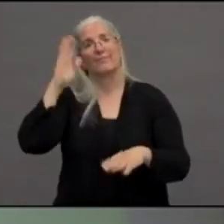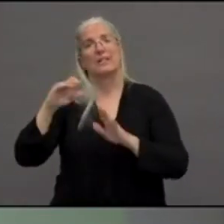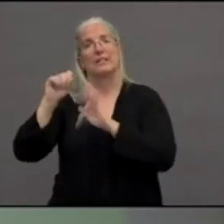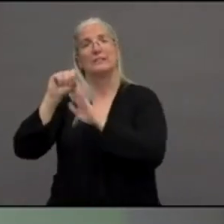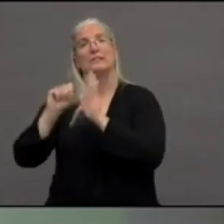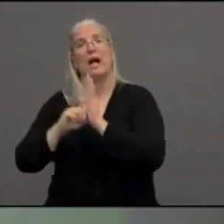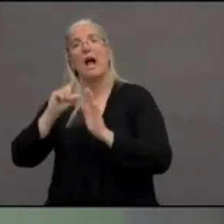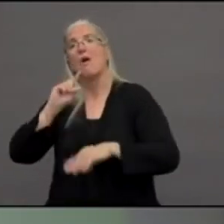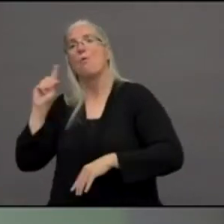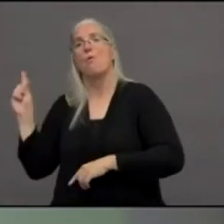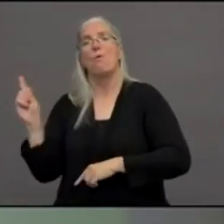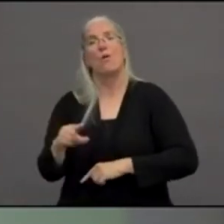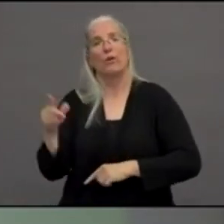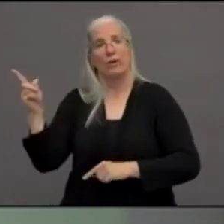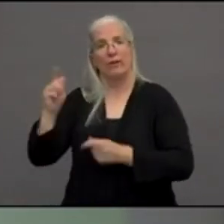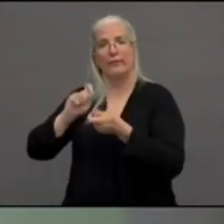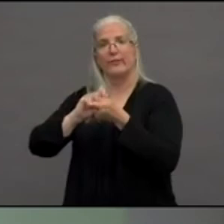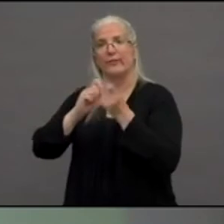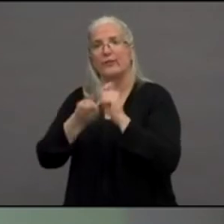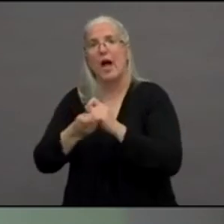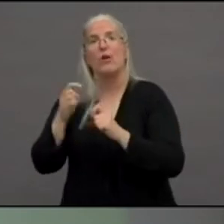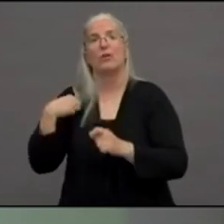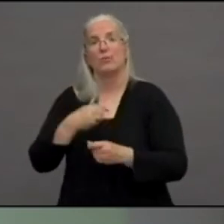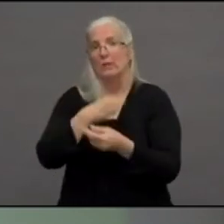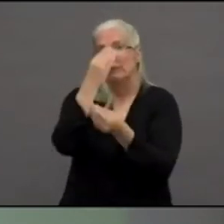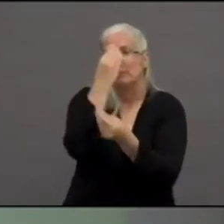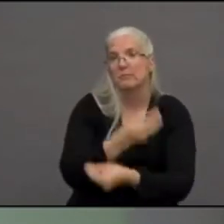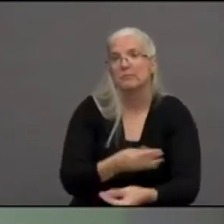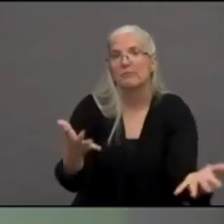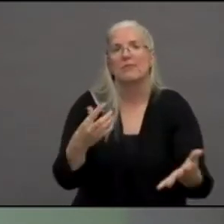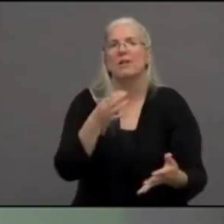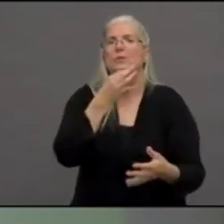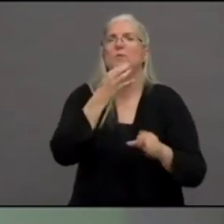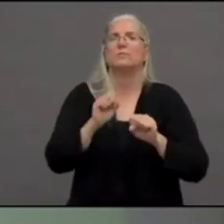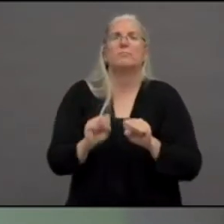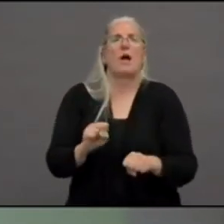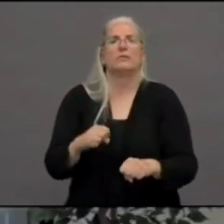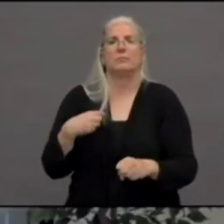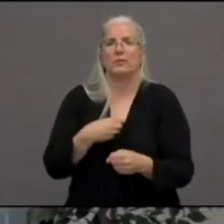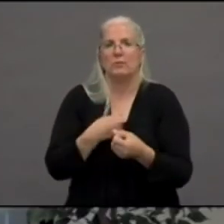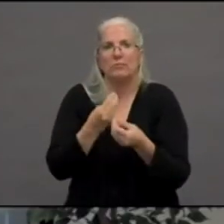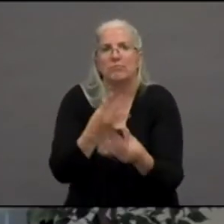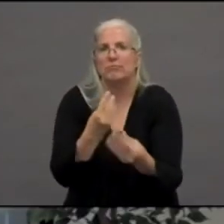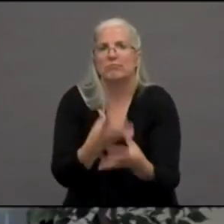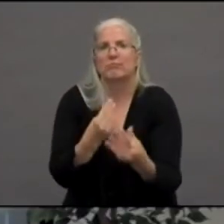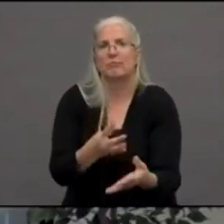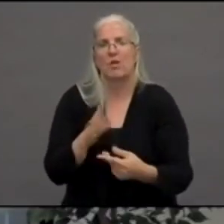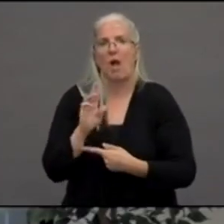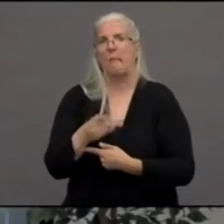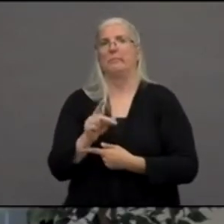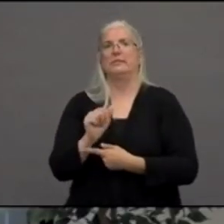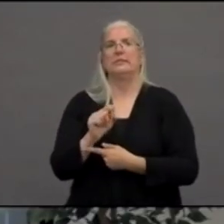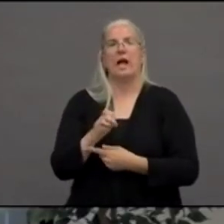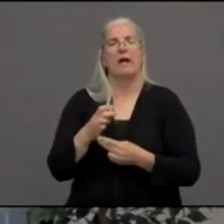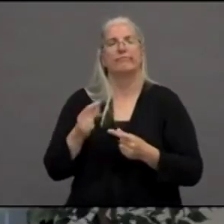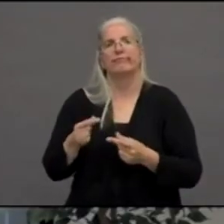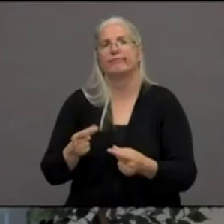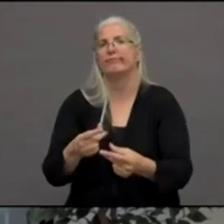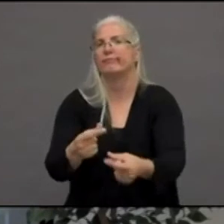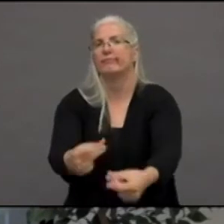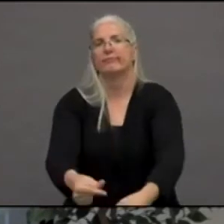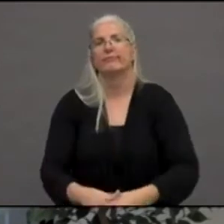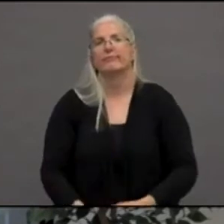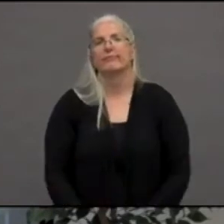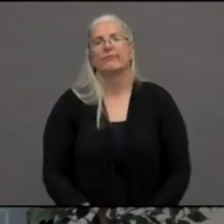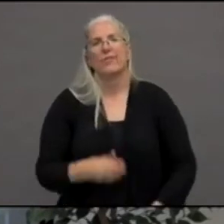you know as soon as possible. Trust me, we let you know. Anything else to add? I don't think we